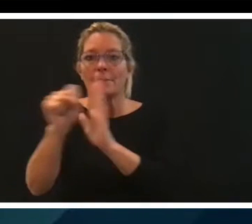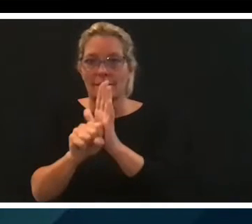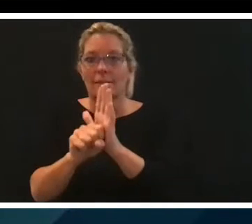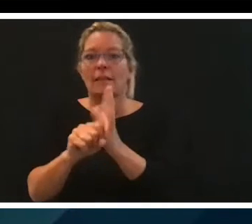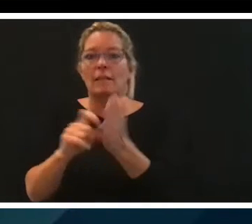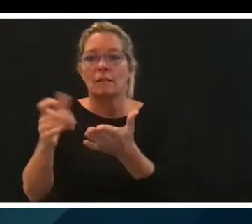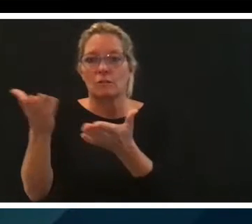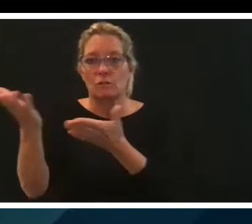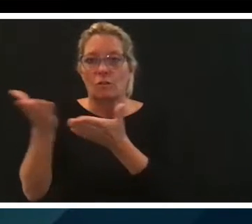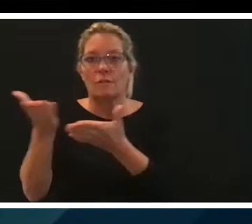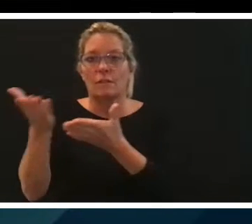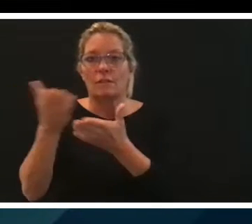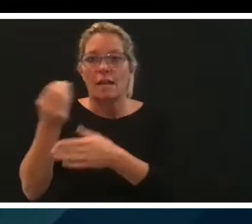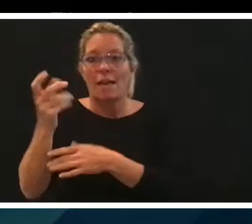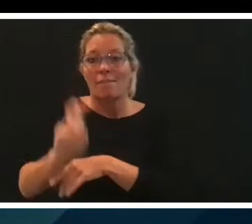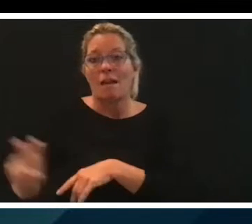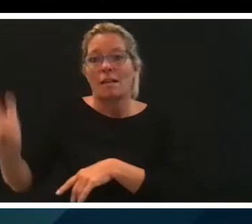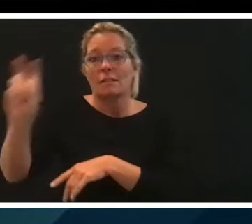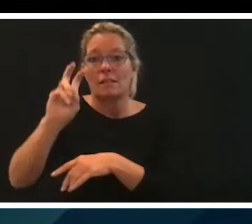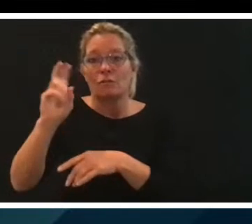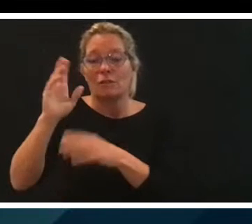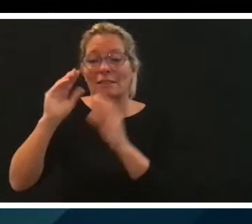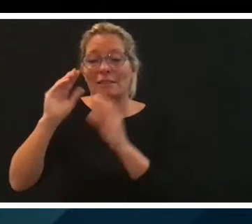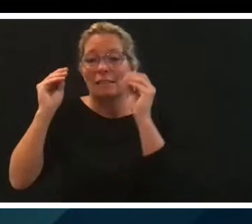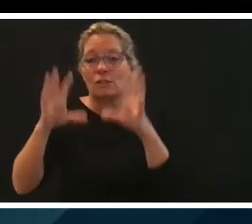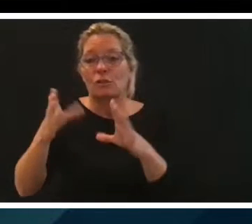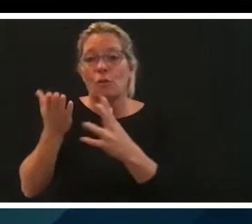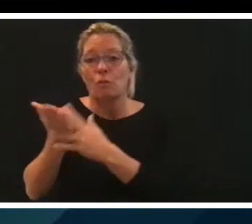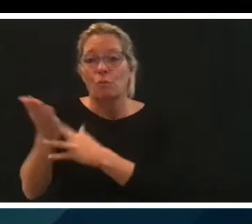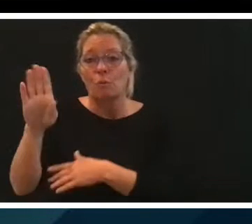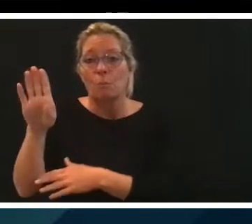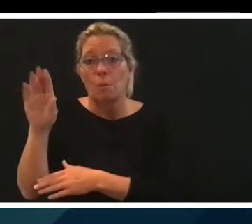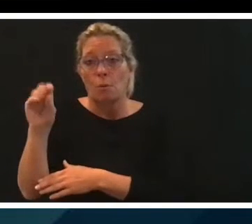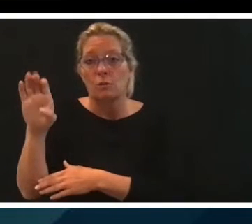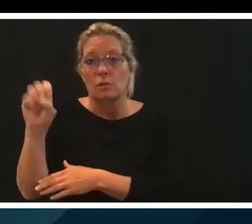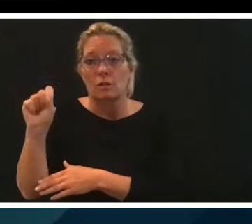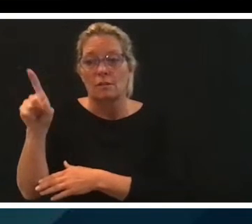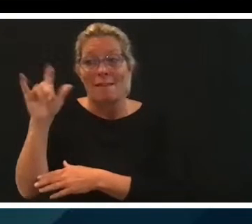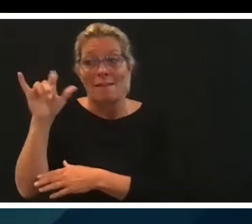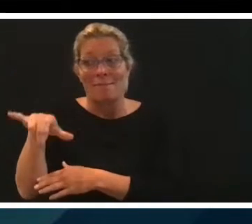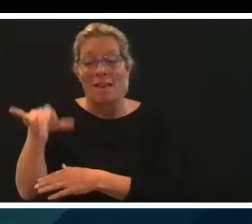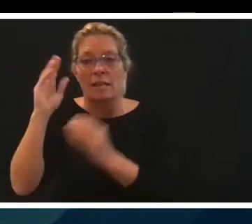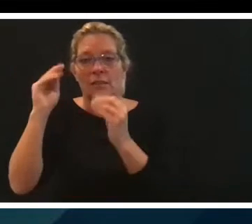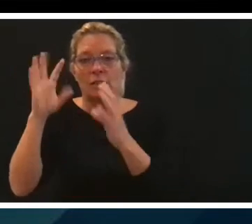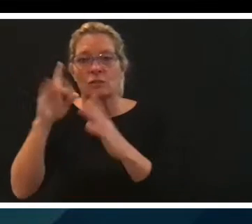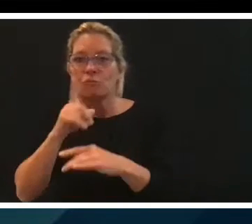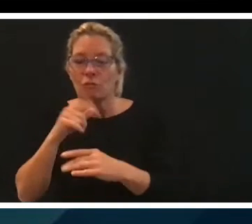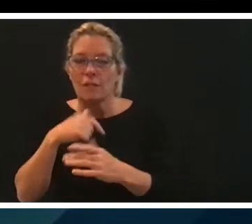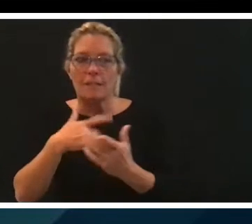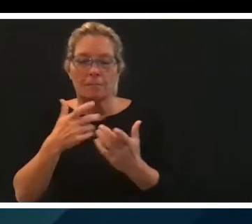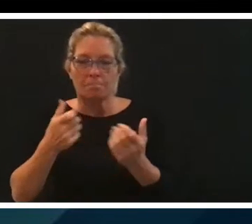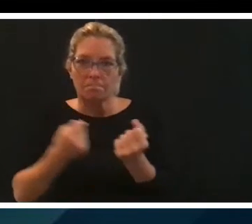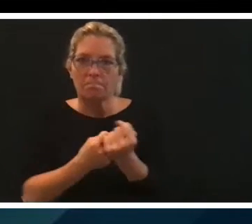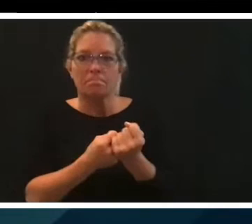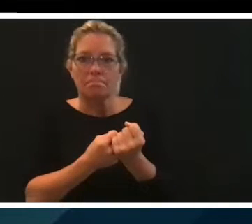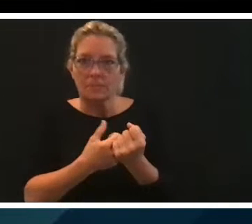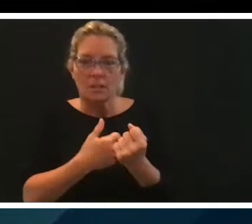this itinerant teacher through BOCES, who really made sure that I did well and wouldn't let me